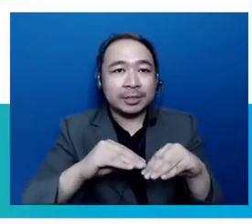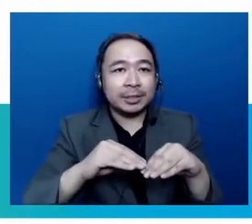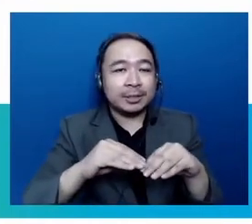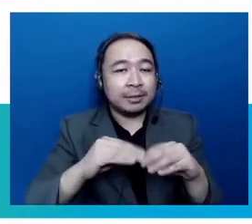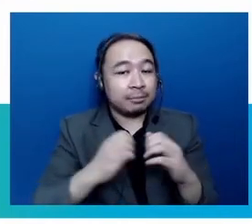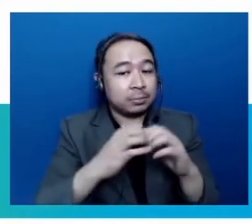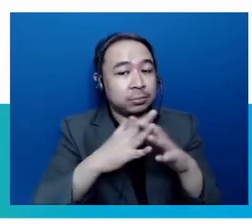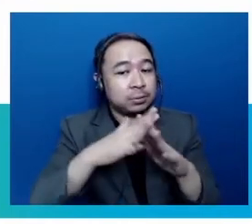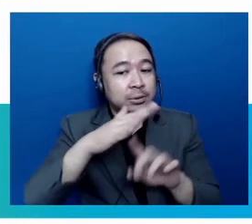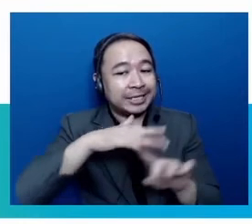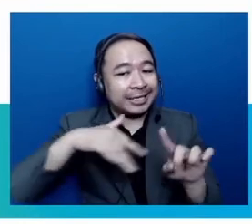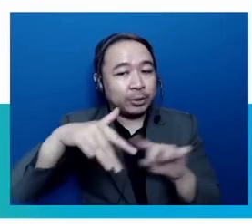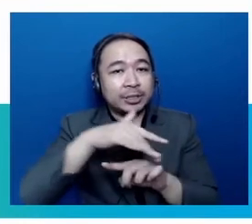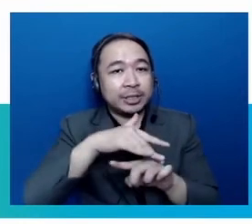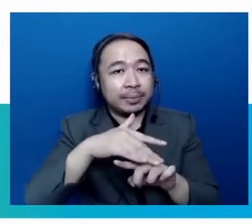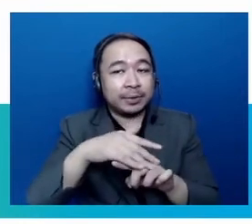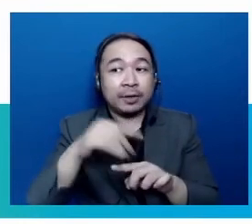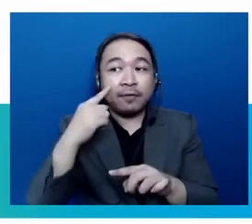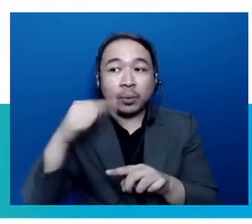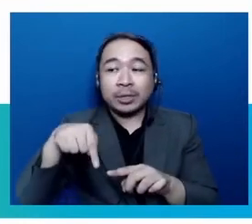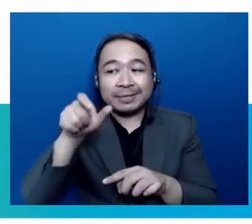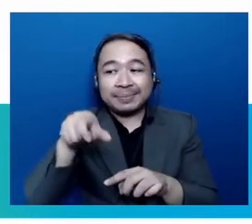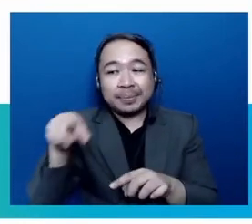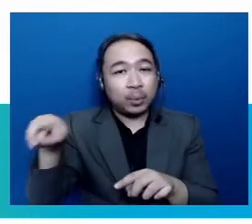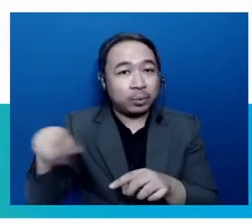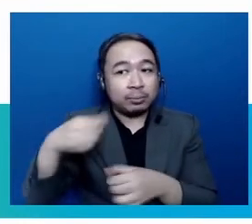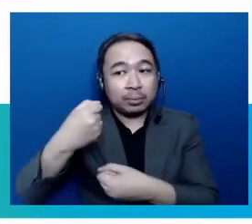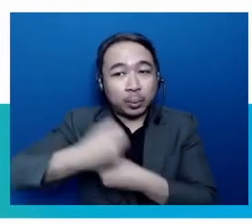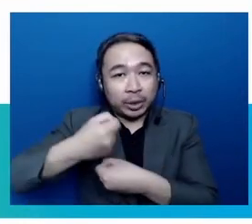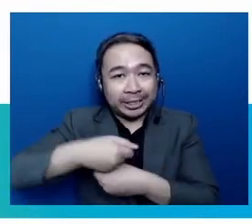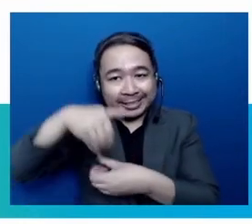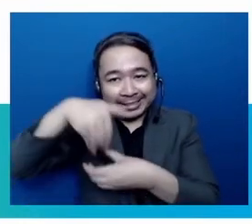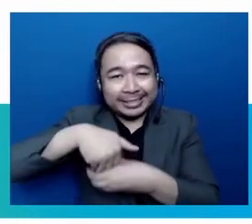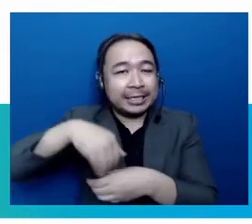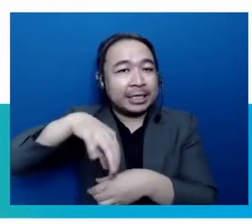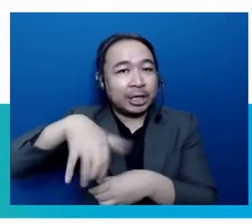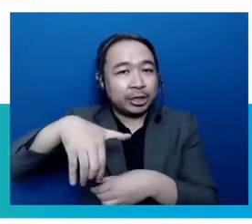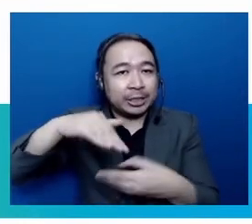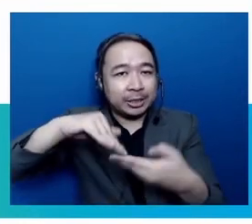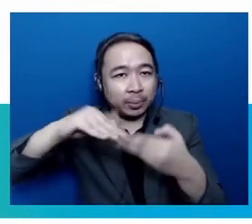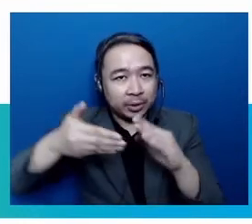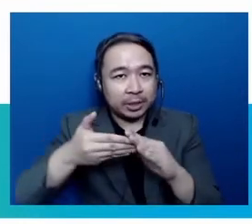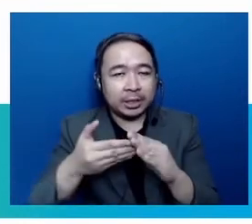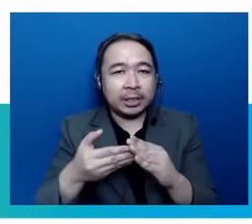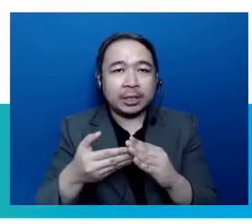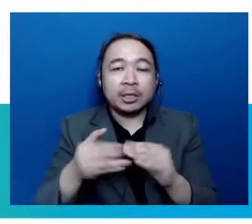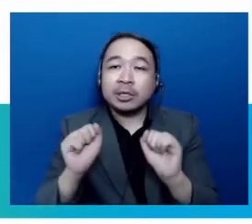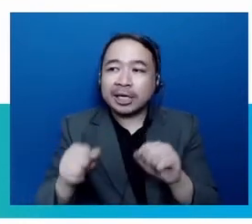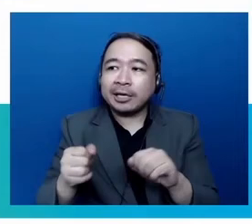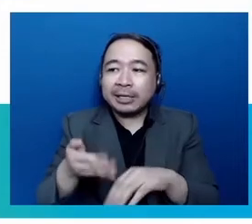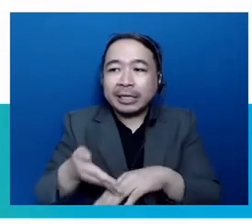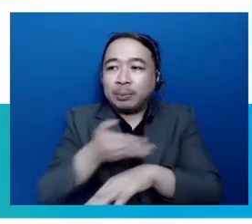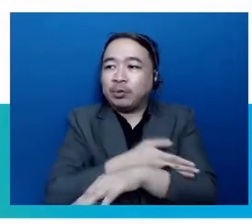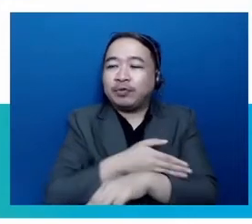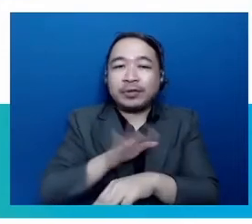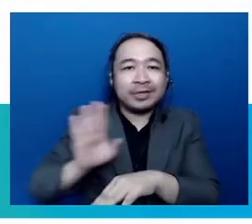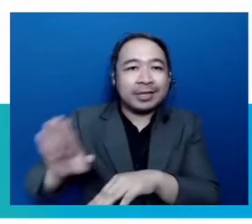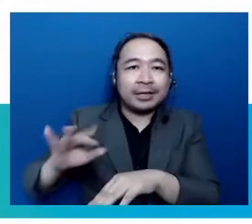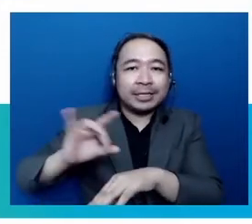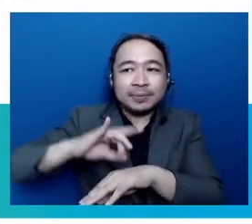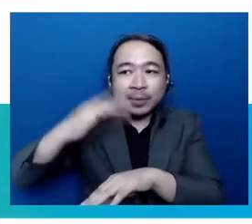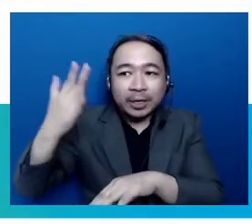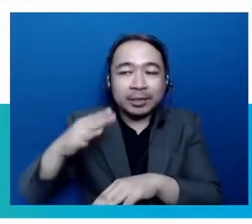ecosystem for local entrepreneurs. That can be done by enhancing their expertise and